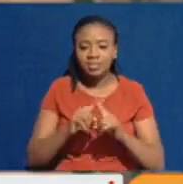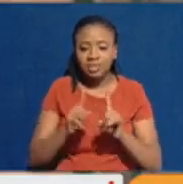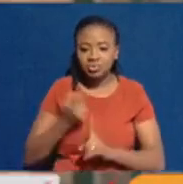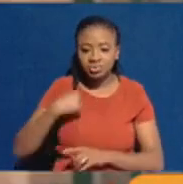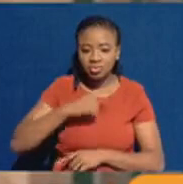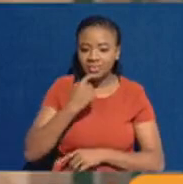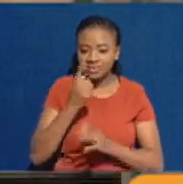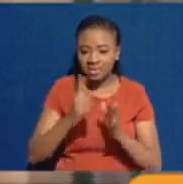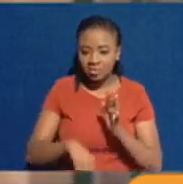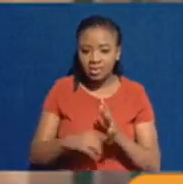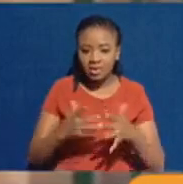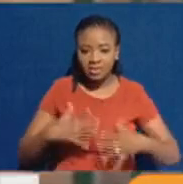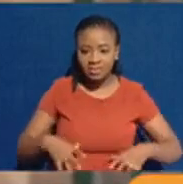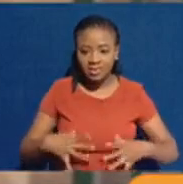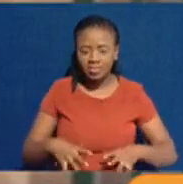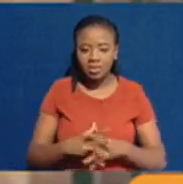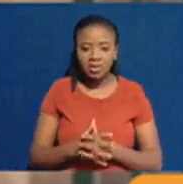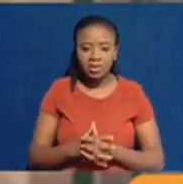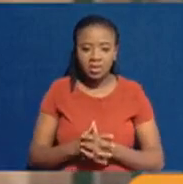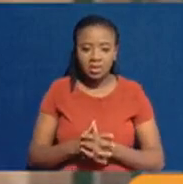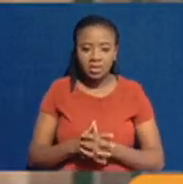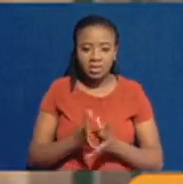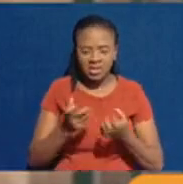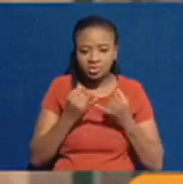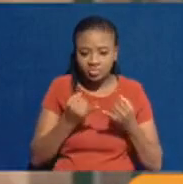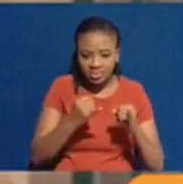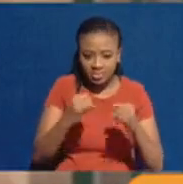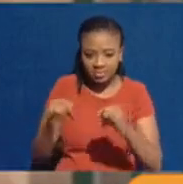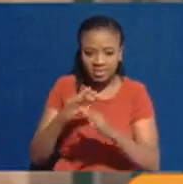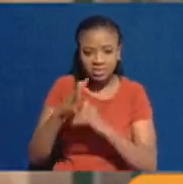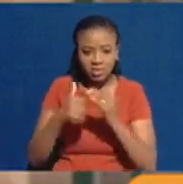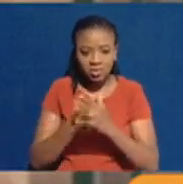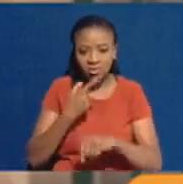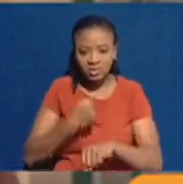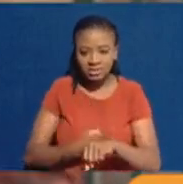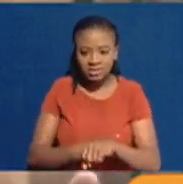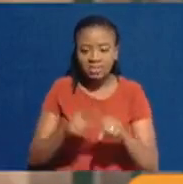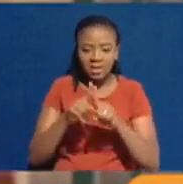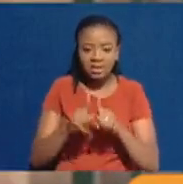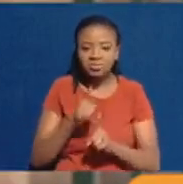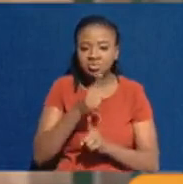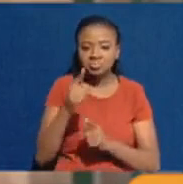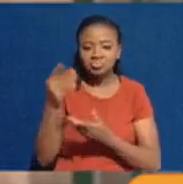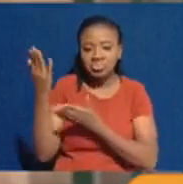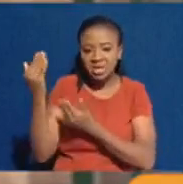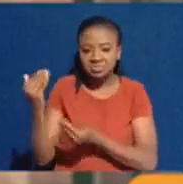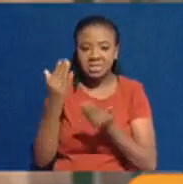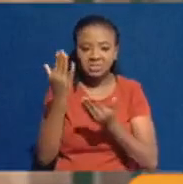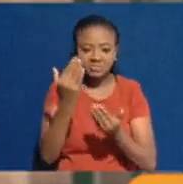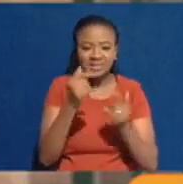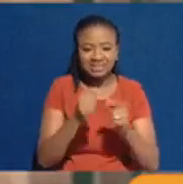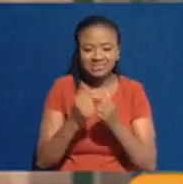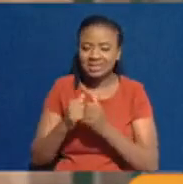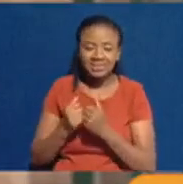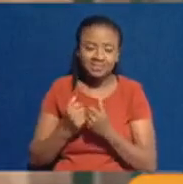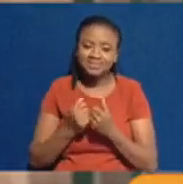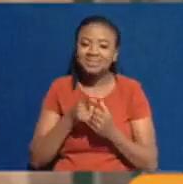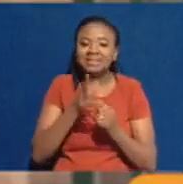that public health measures should be employed all the time. They shouldn't be employed as you expect a surge. They should be